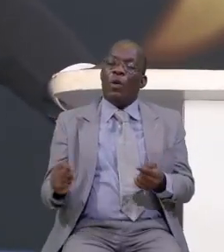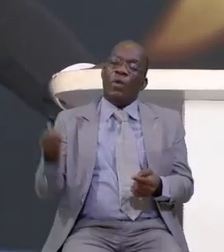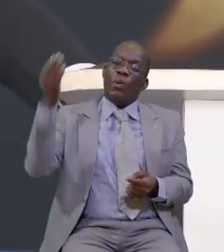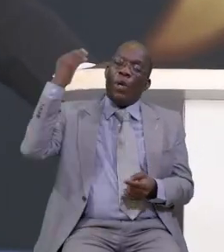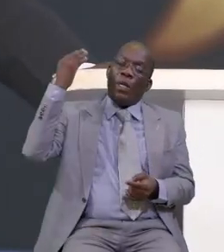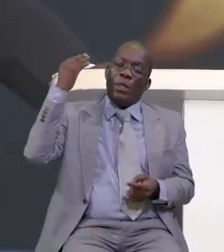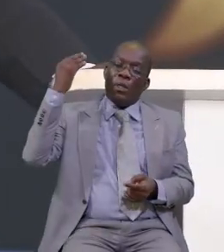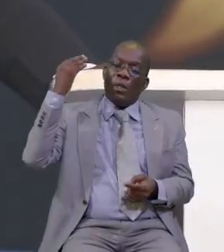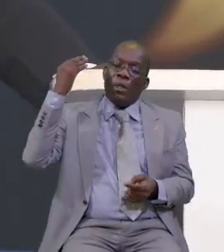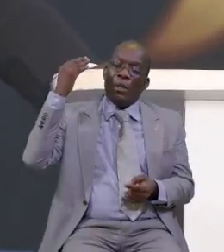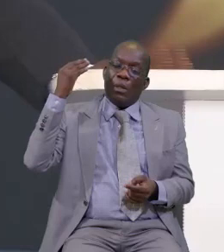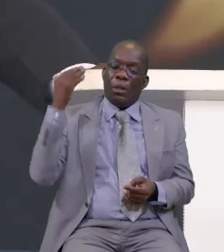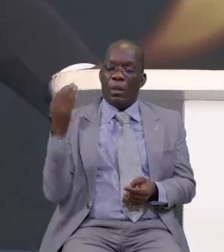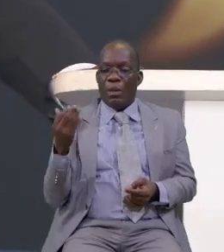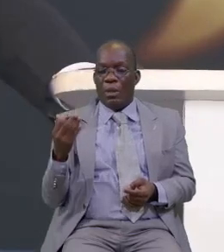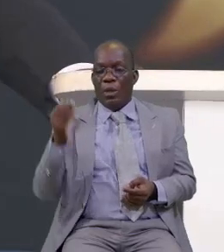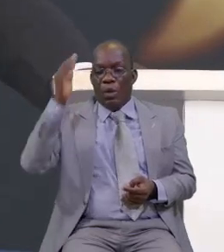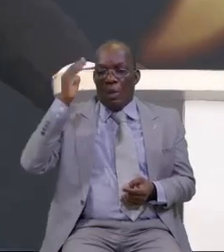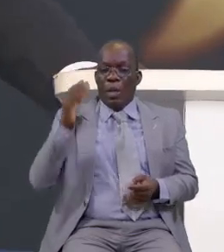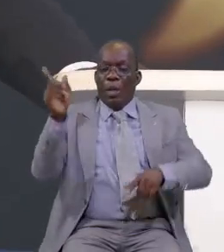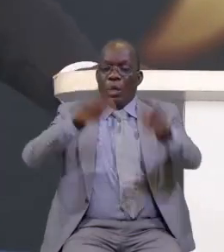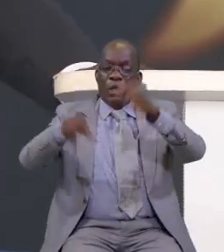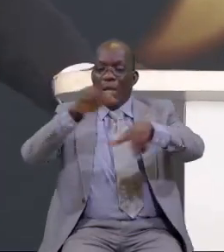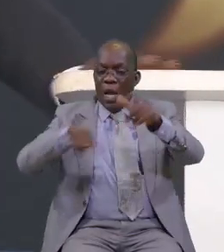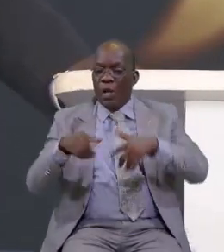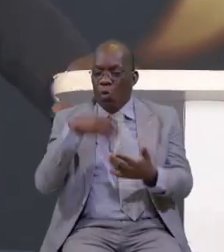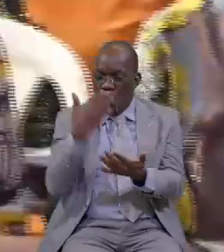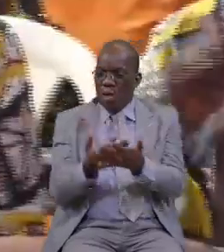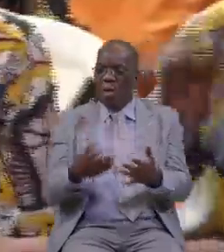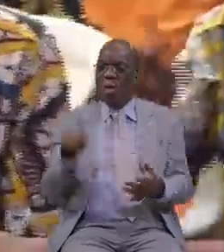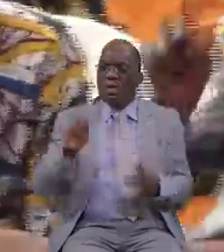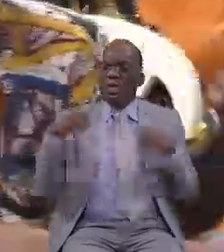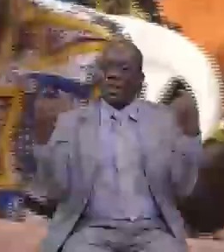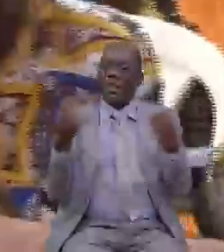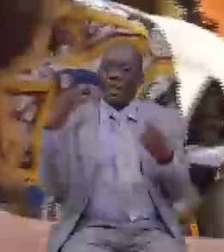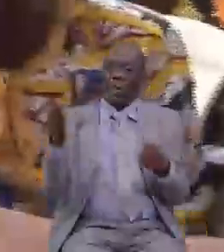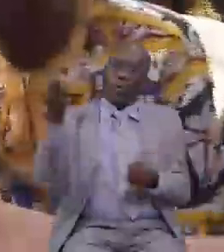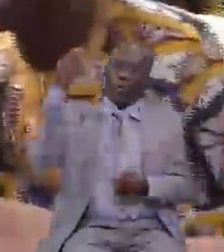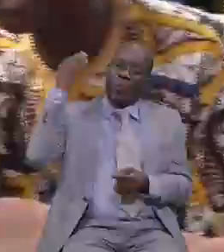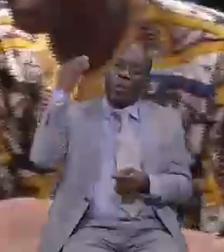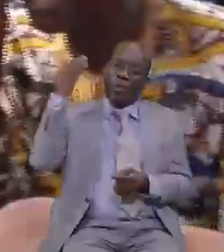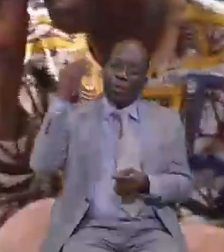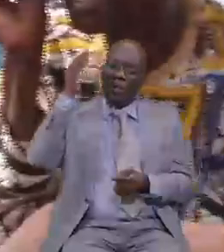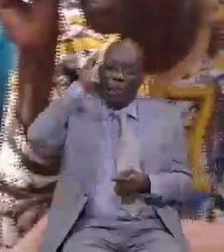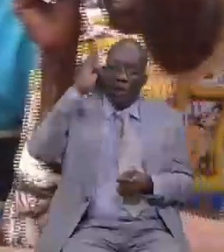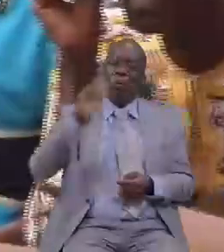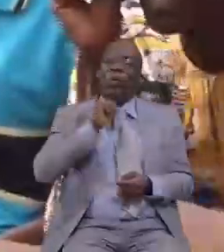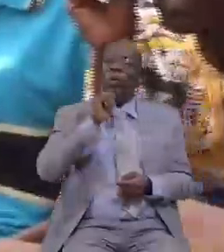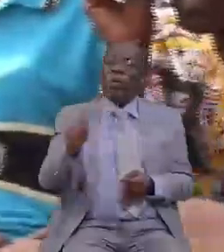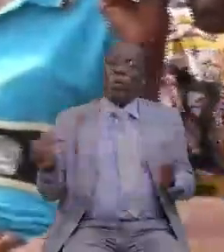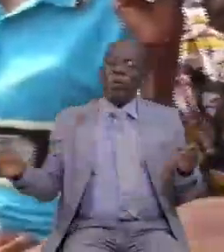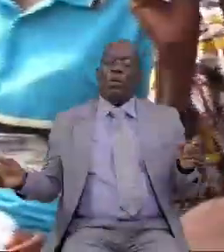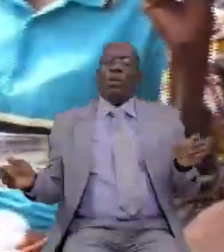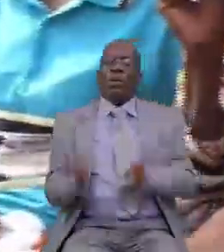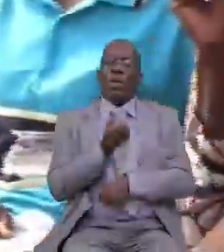past. Say it aloud. The sin of the past will no more take hold of